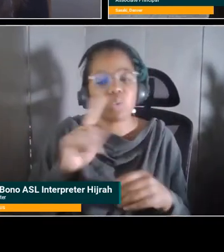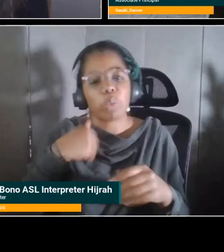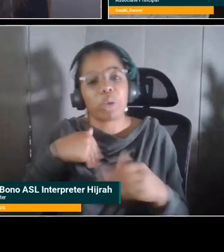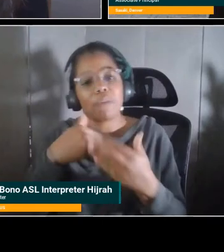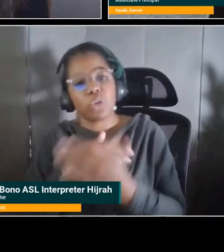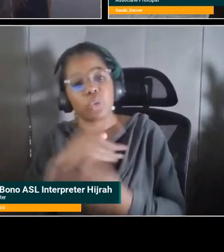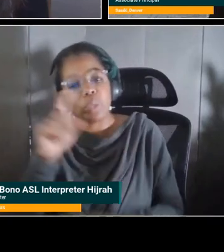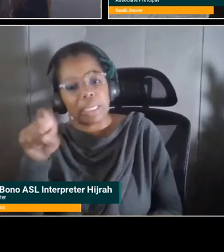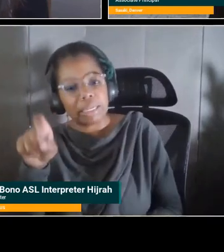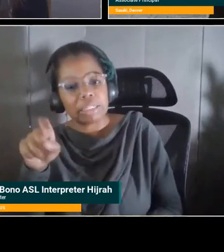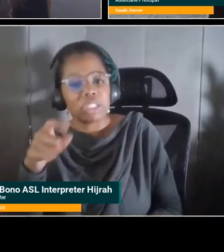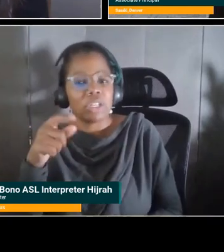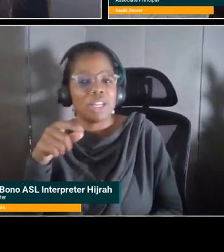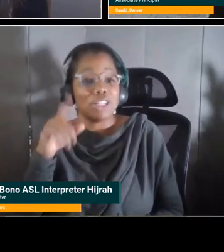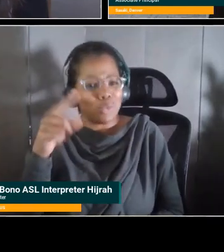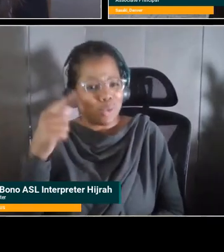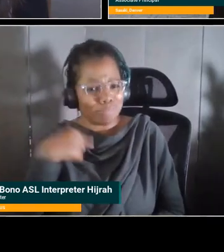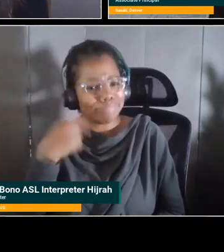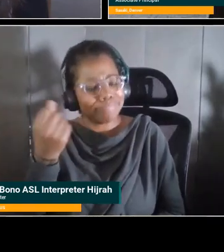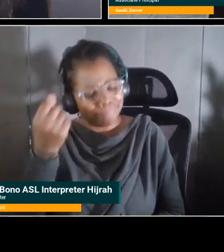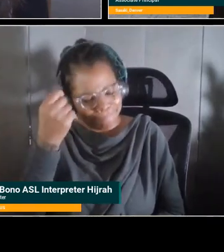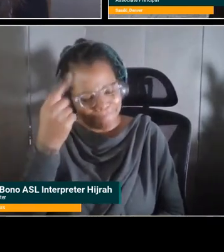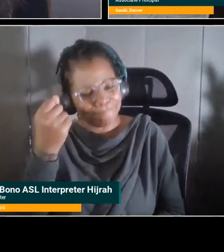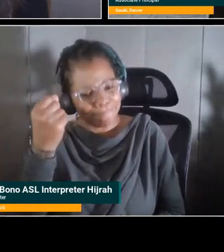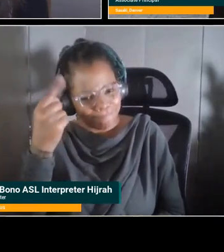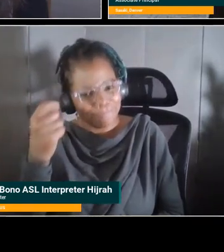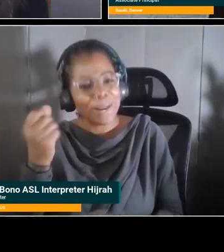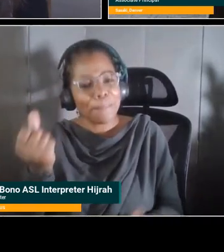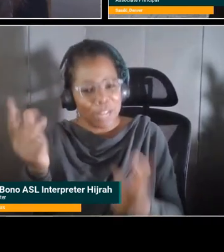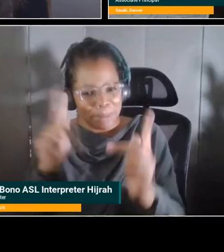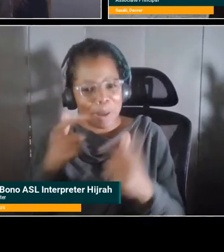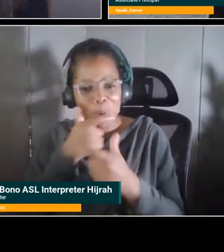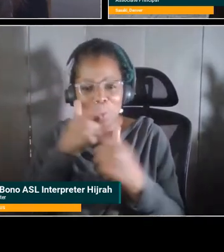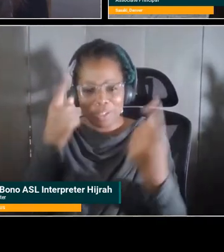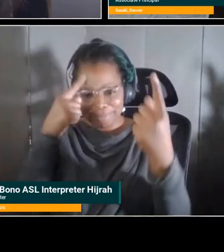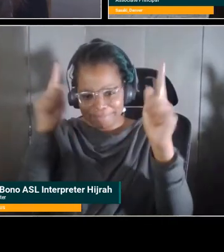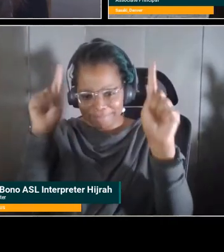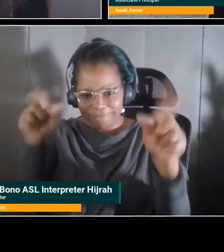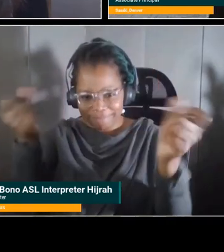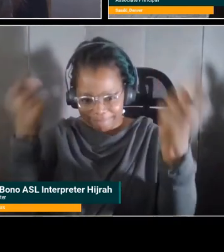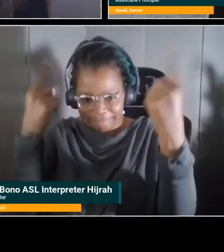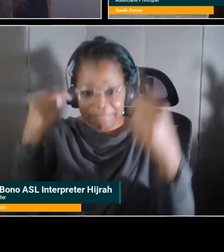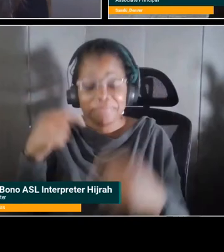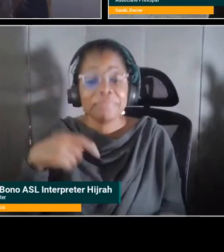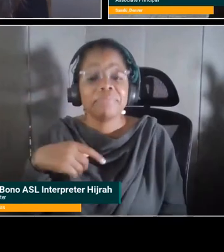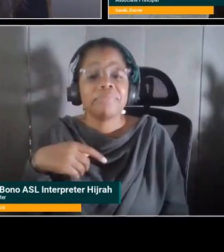singing a tune that's probably familiar to a lot of the folks that are tuned in here.